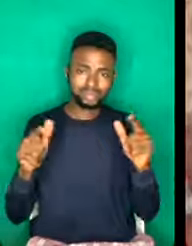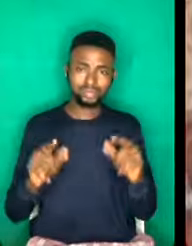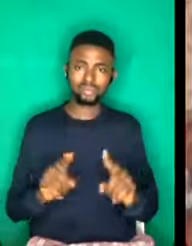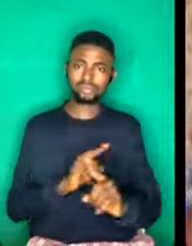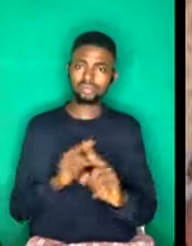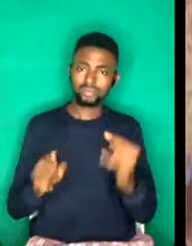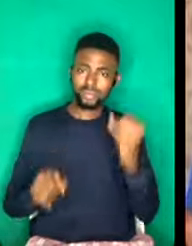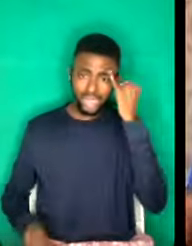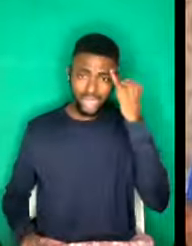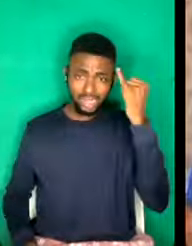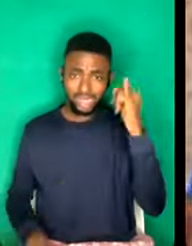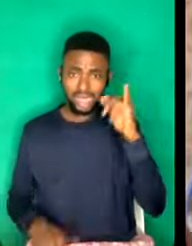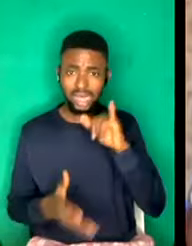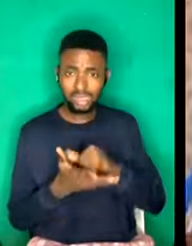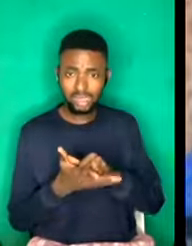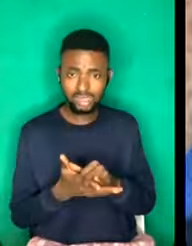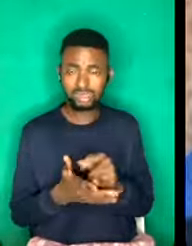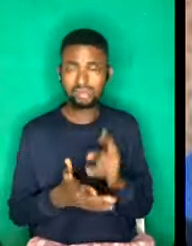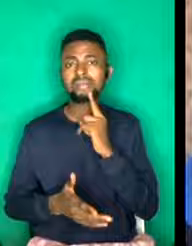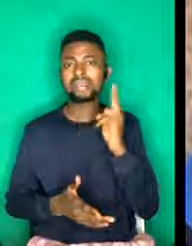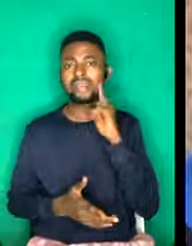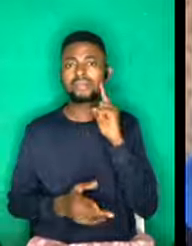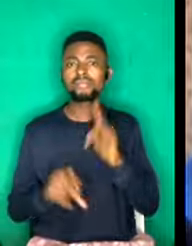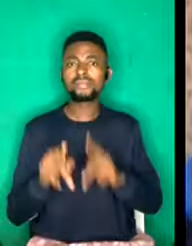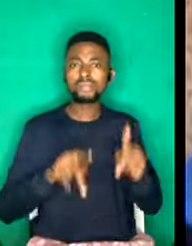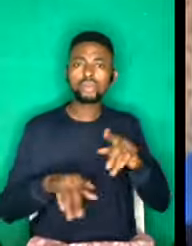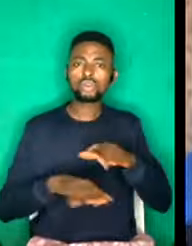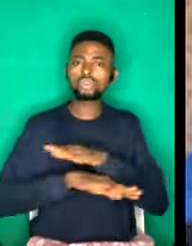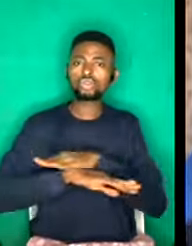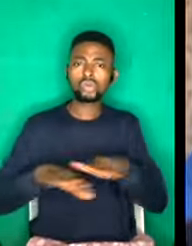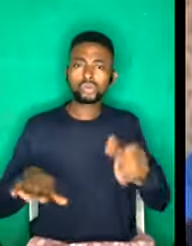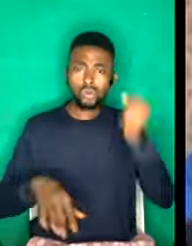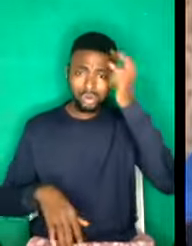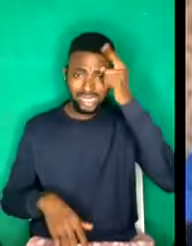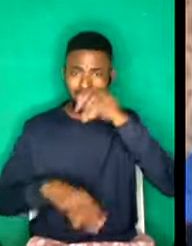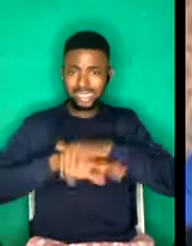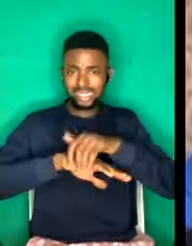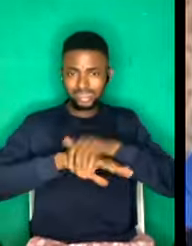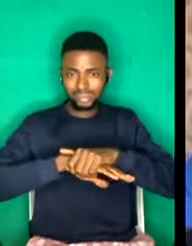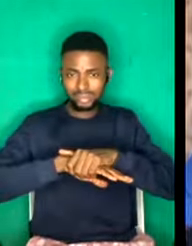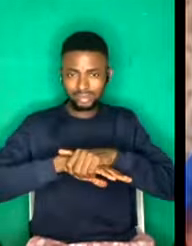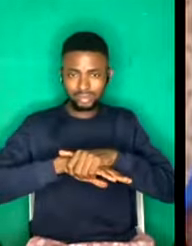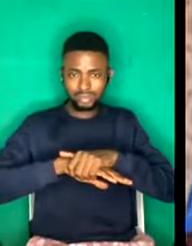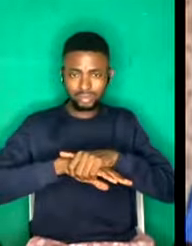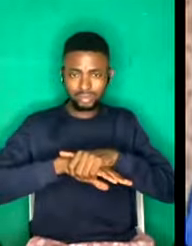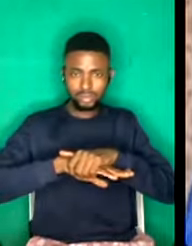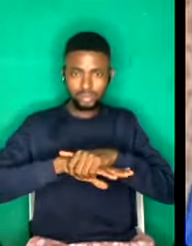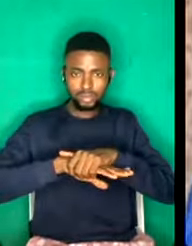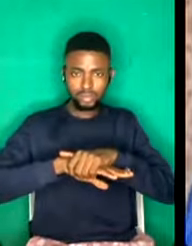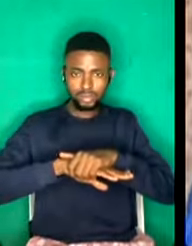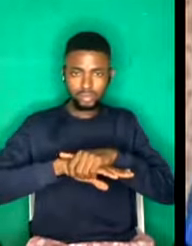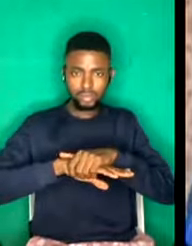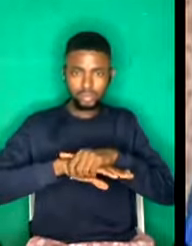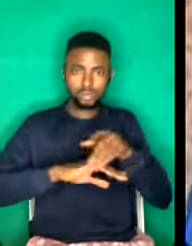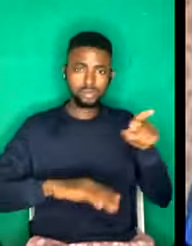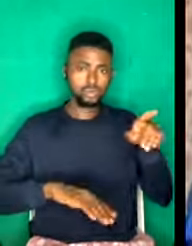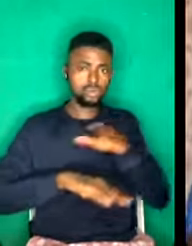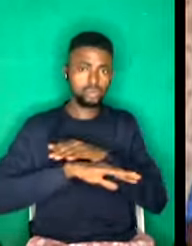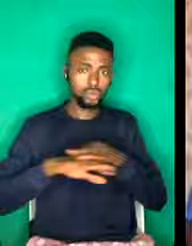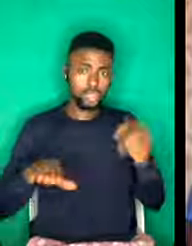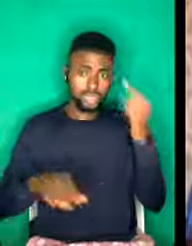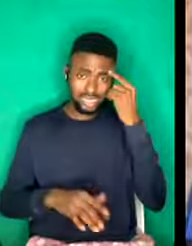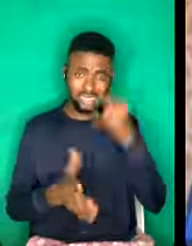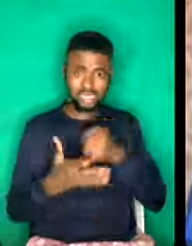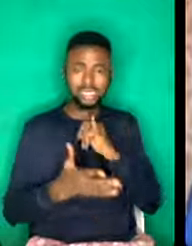that deaf people do not understand English, I don't think it's supposed to be